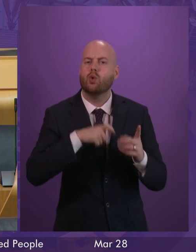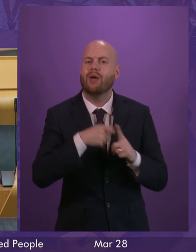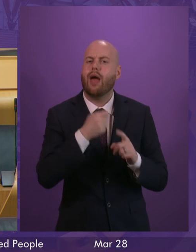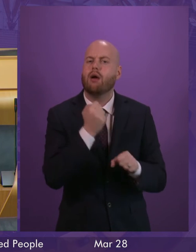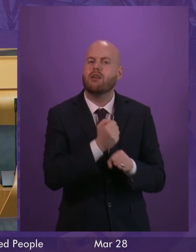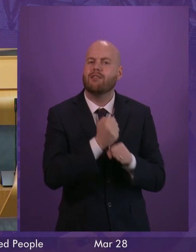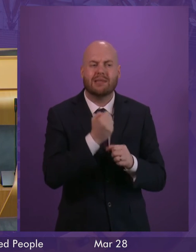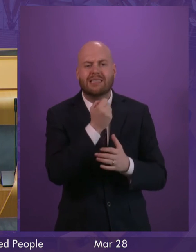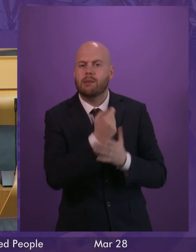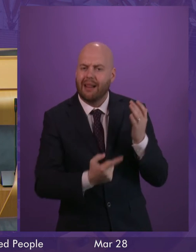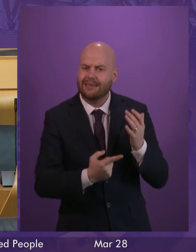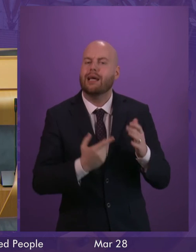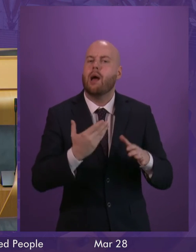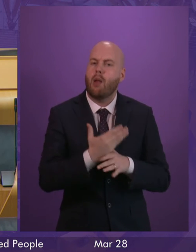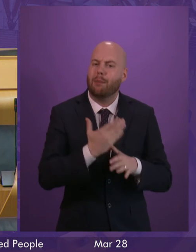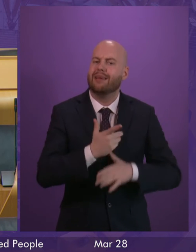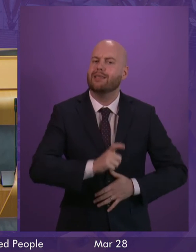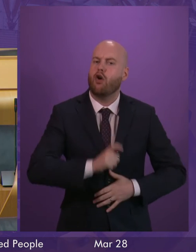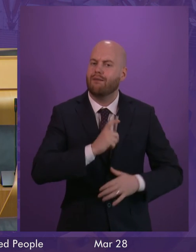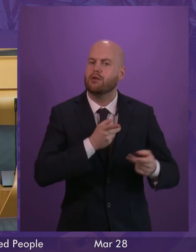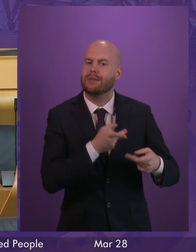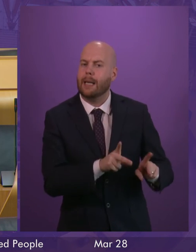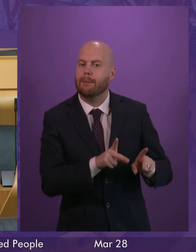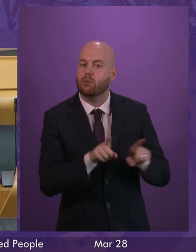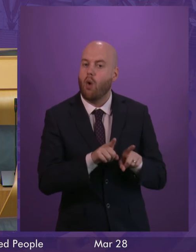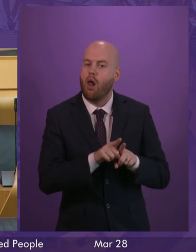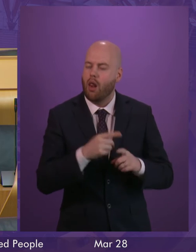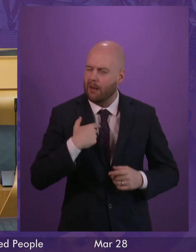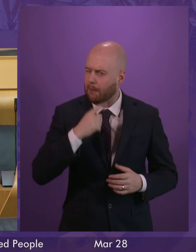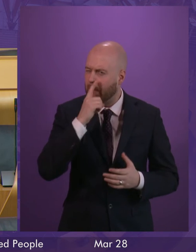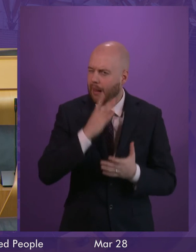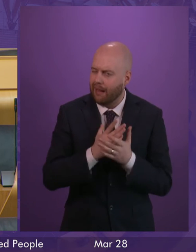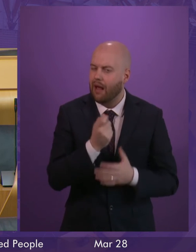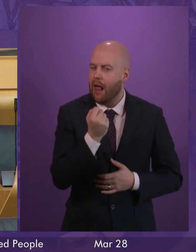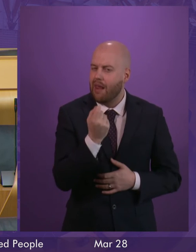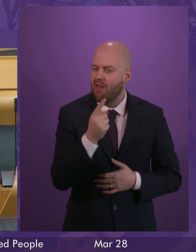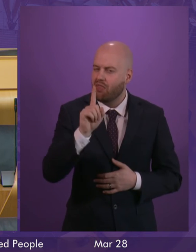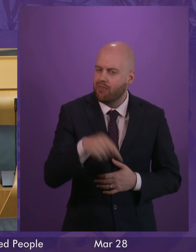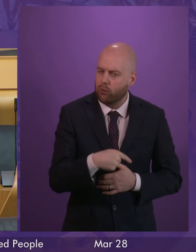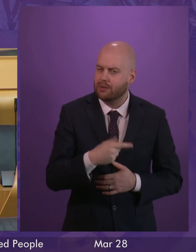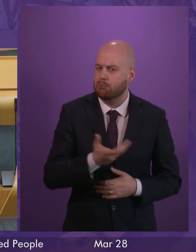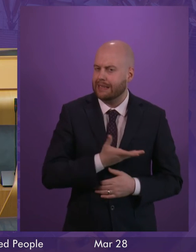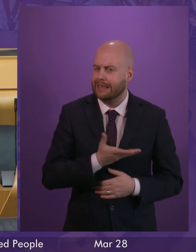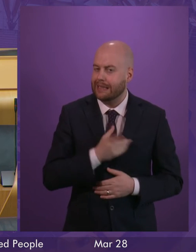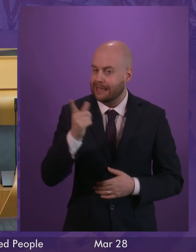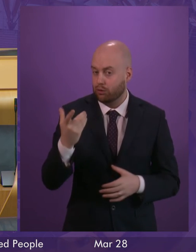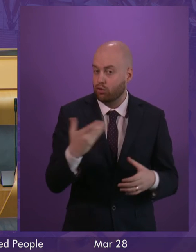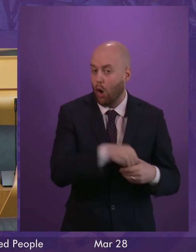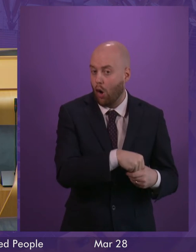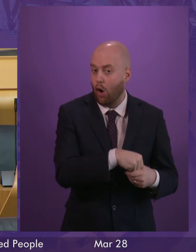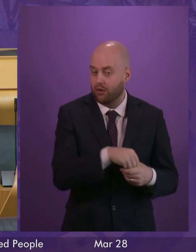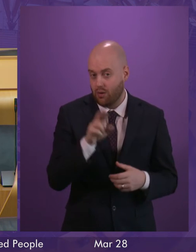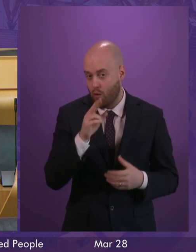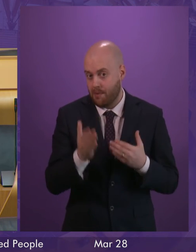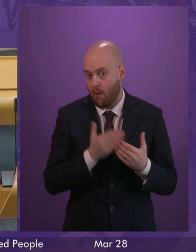Employable Scheme which I understand is around 11,000 businesses signed up. I hope this continues to grow in the